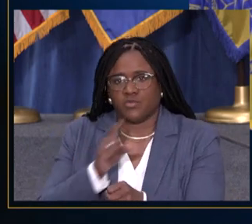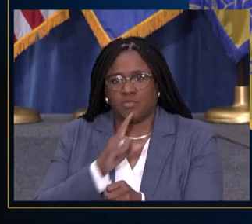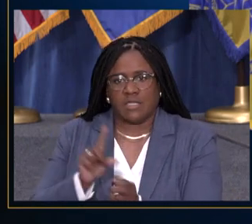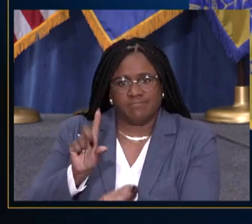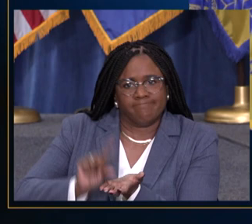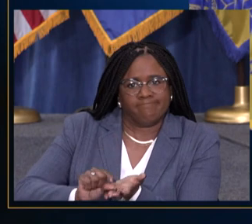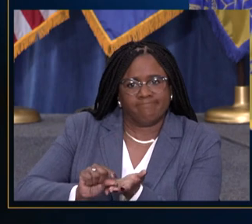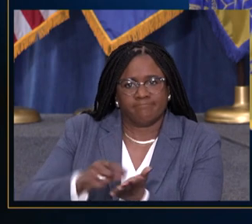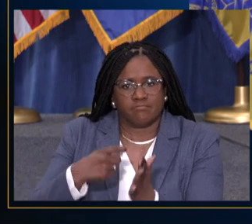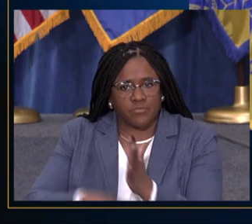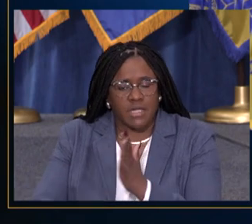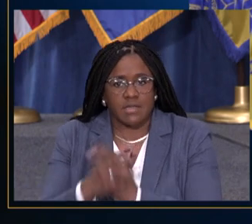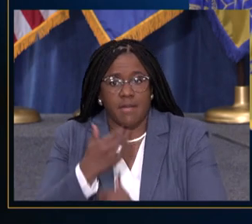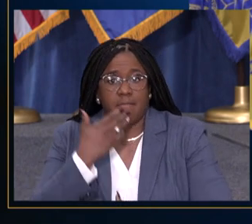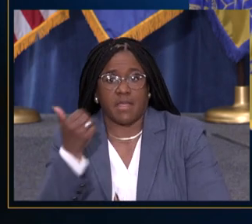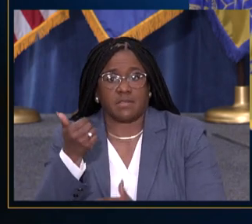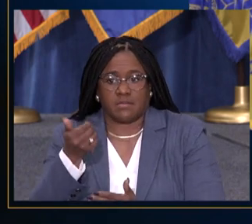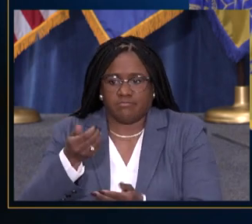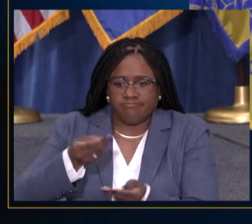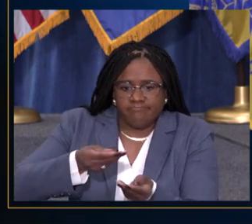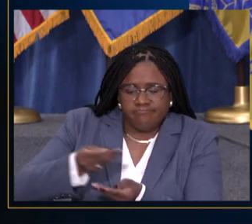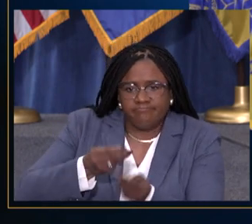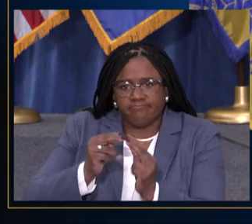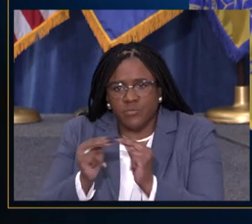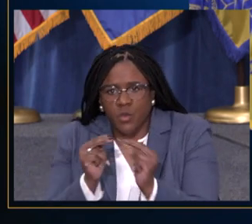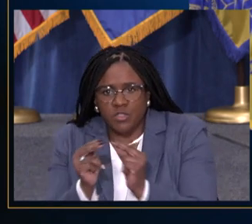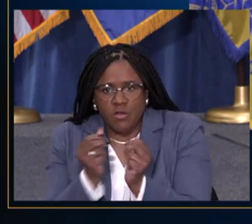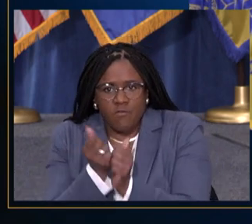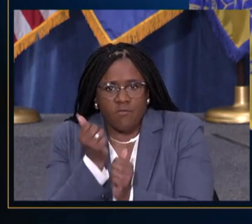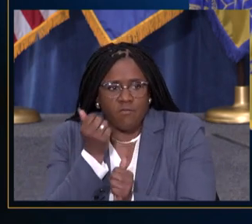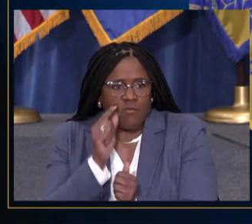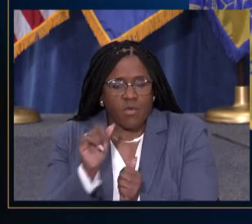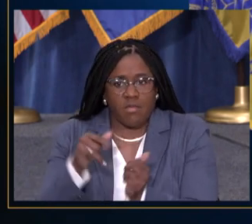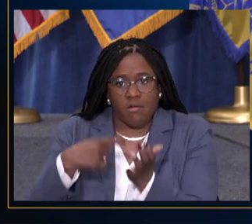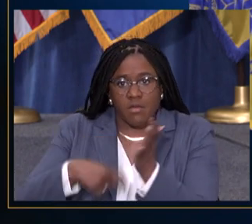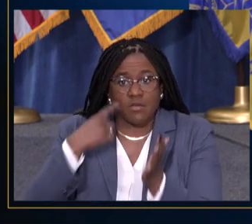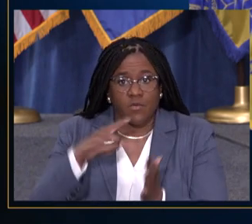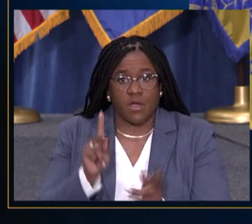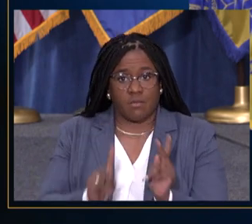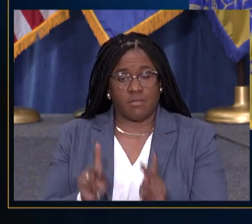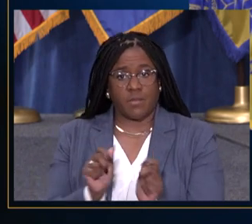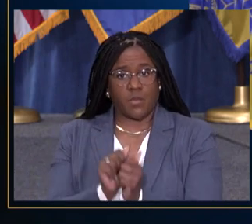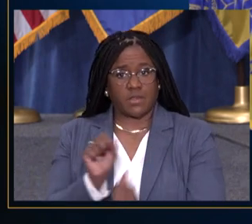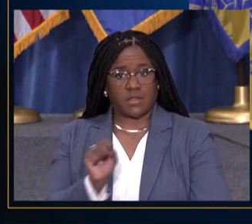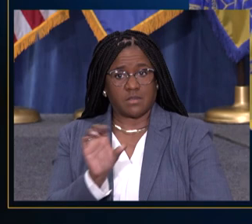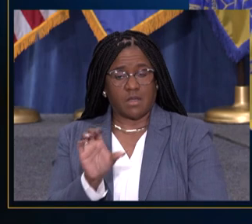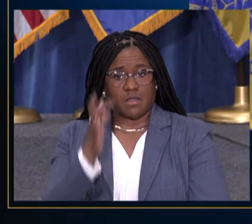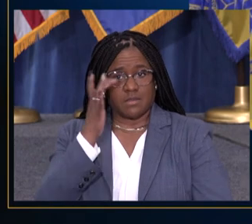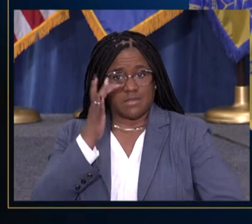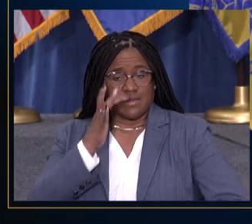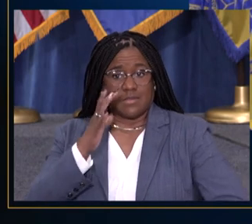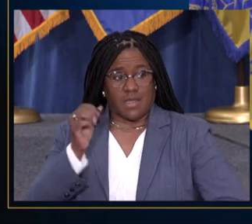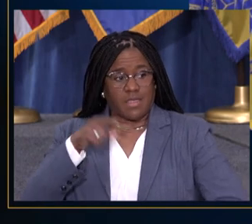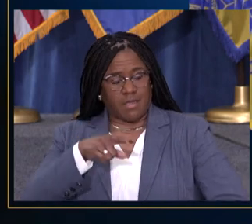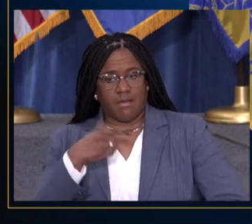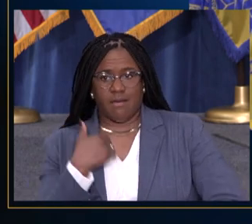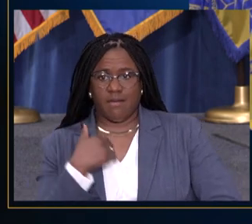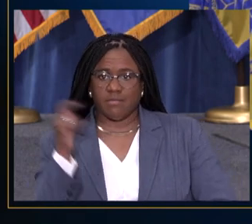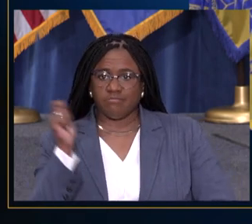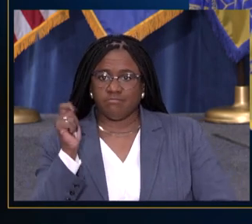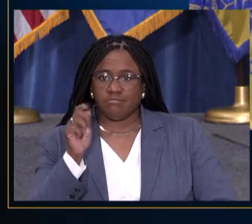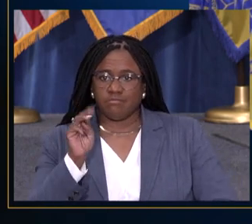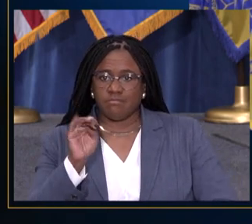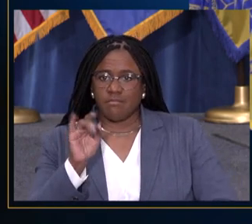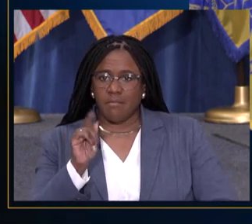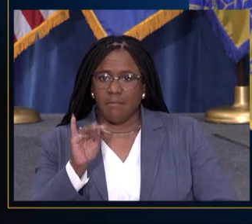the price to get the best bargain for those folks who have sickle cell disease and who are on Medicaid, so we can